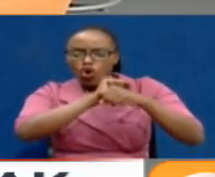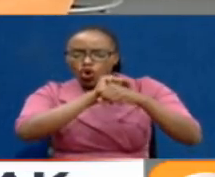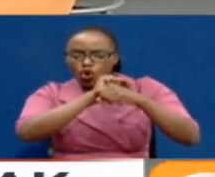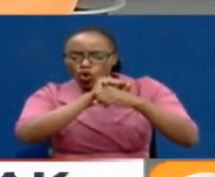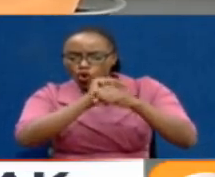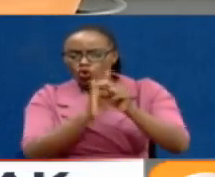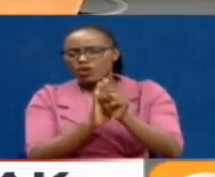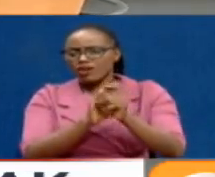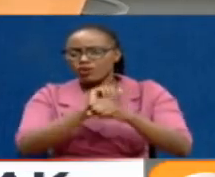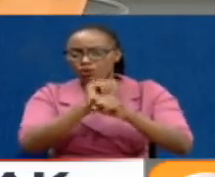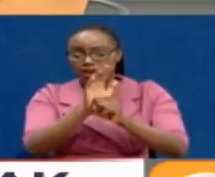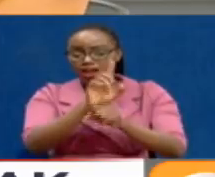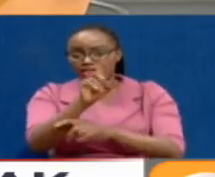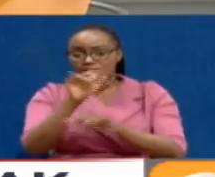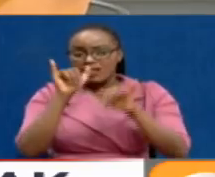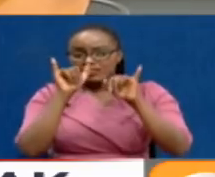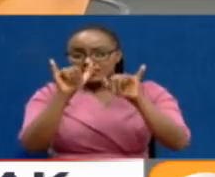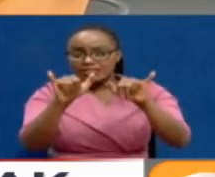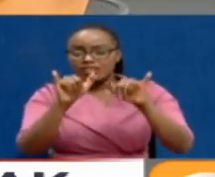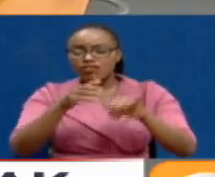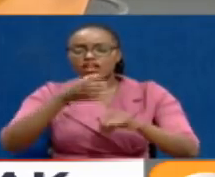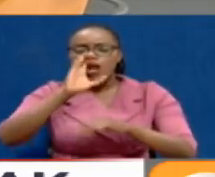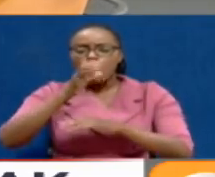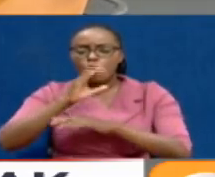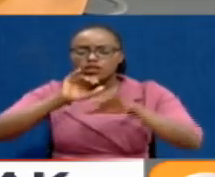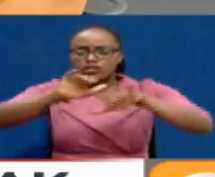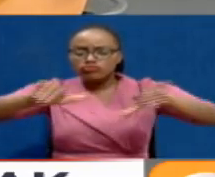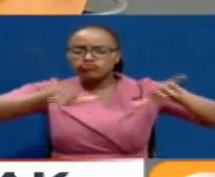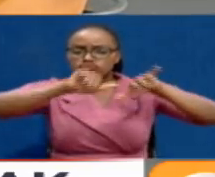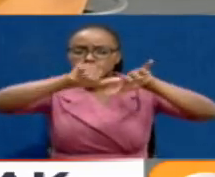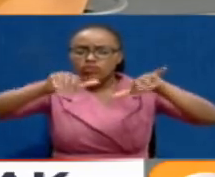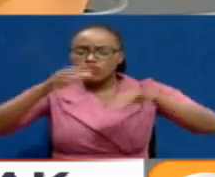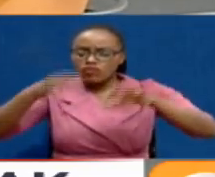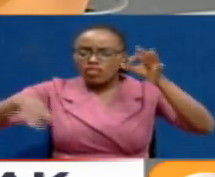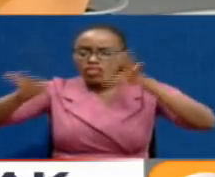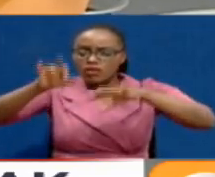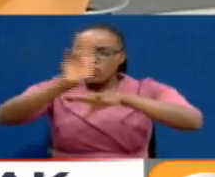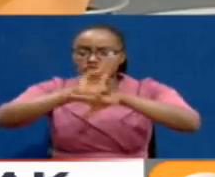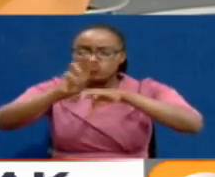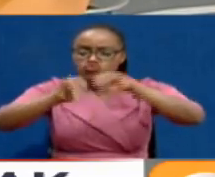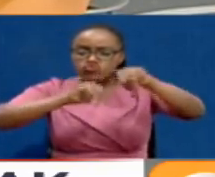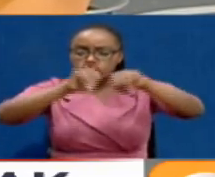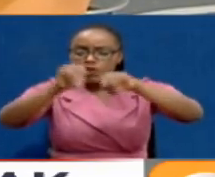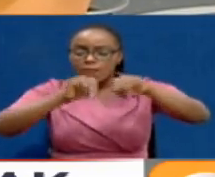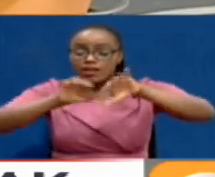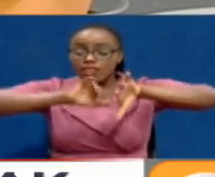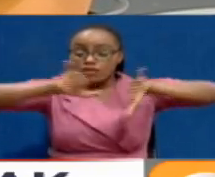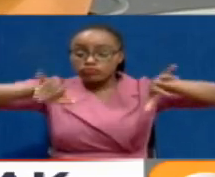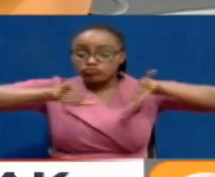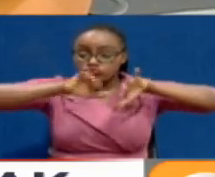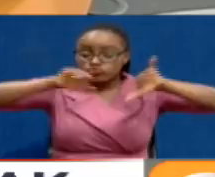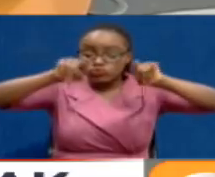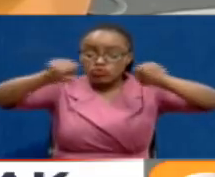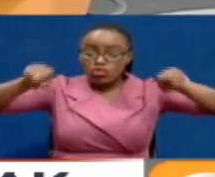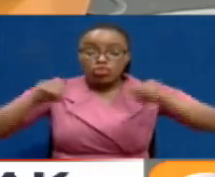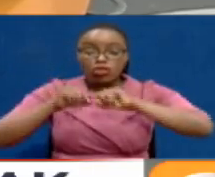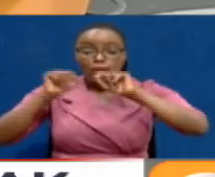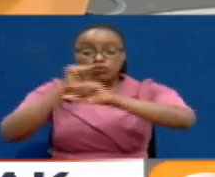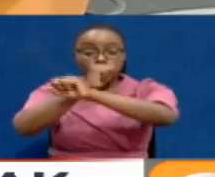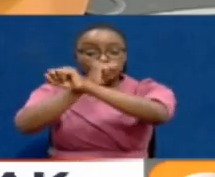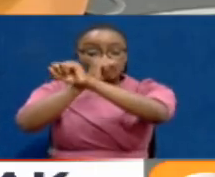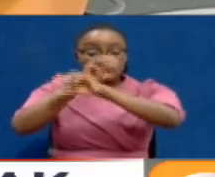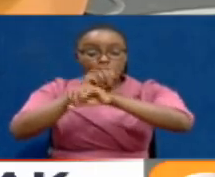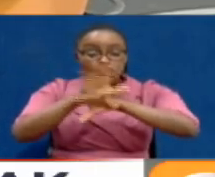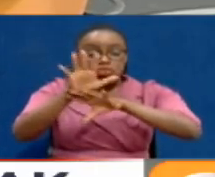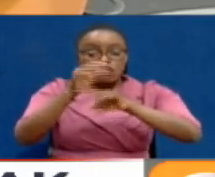thing, how long can the virus endure in a pool water, and can the chemicals used to manage the pool suppress the virus to prevent